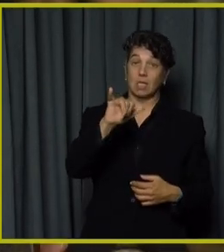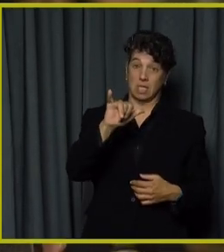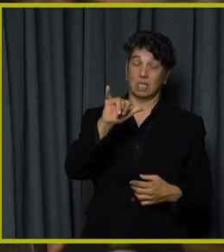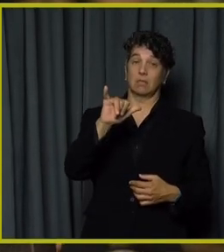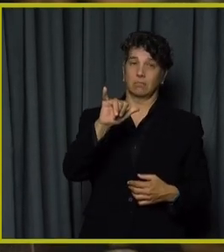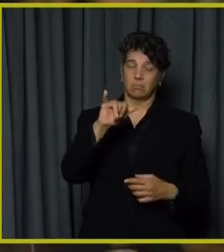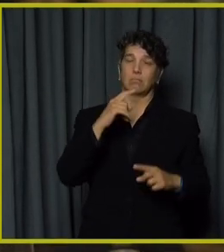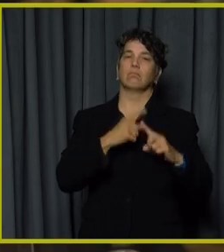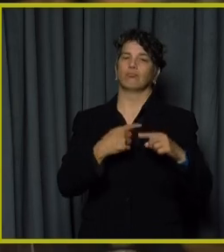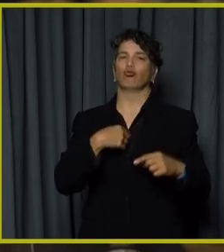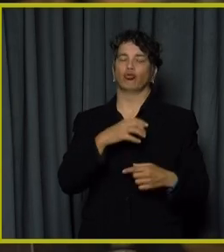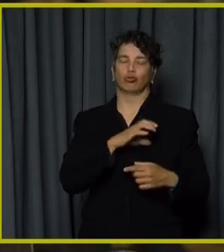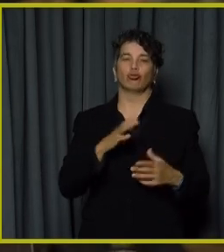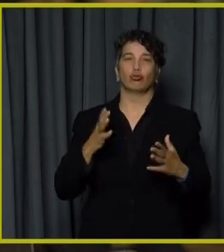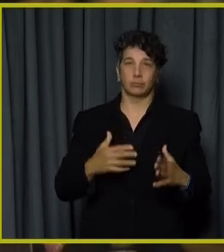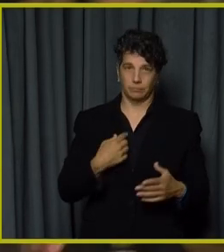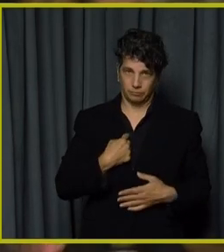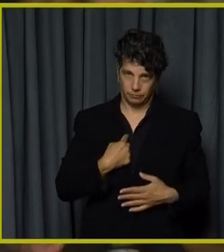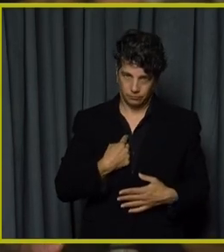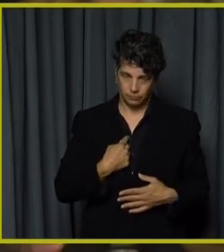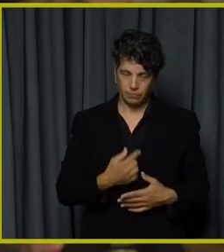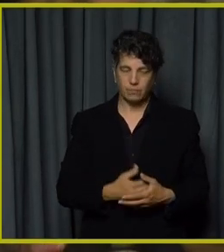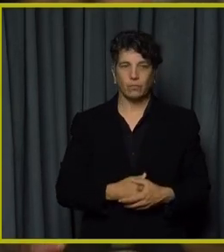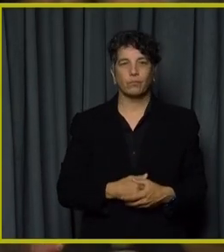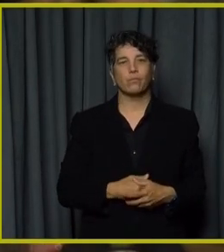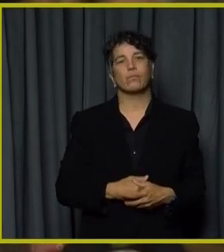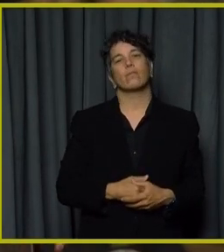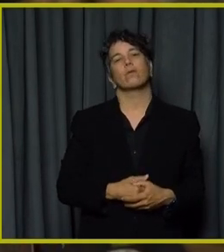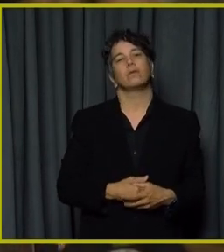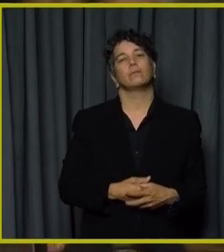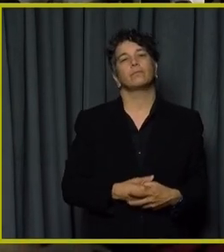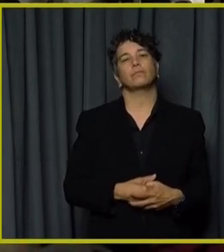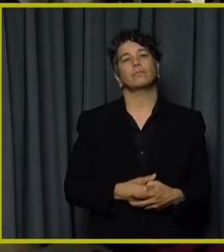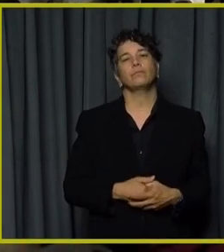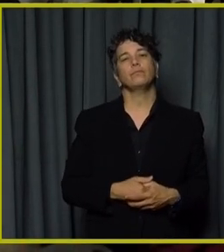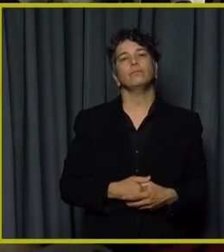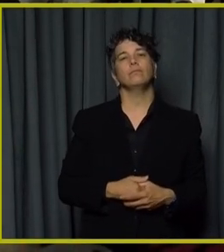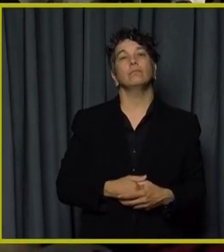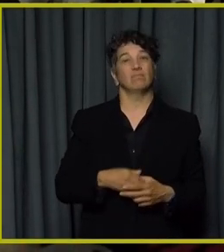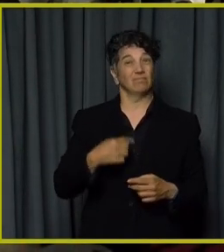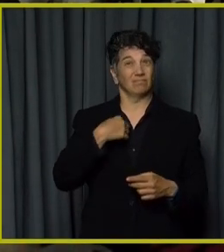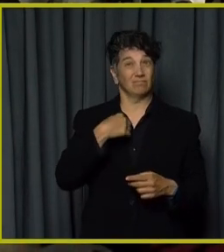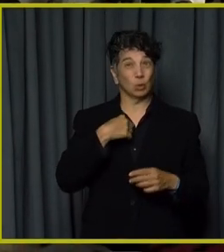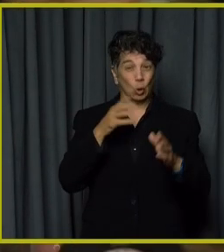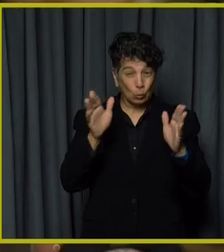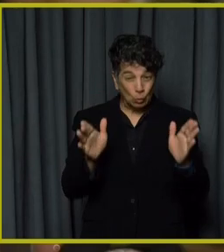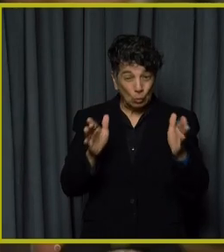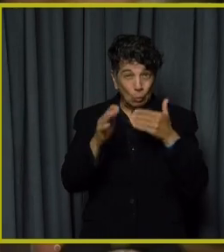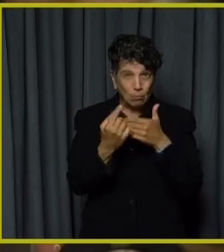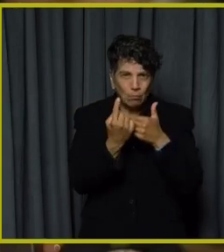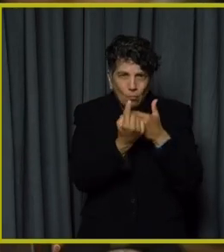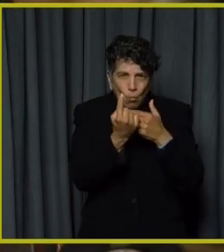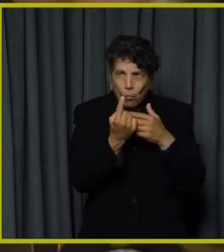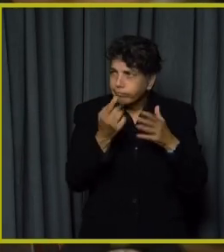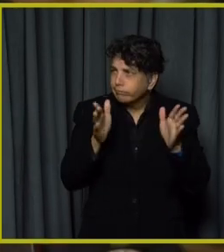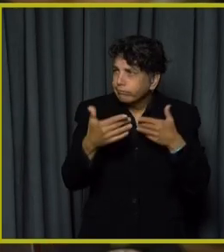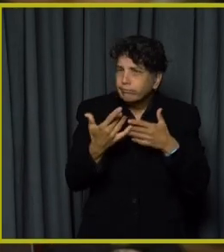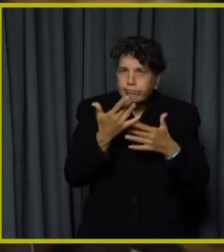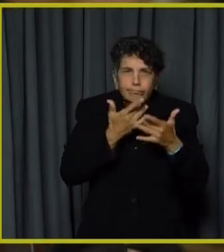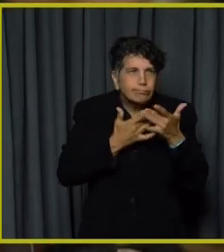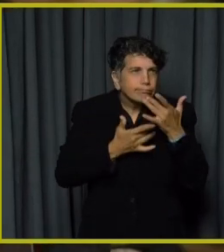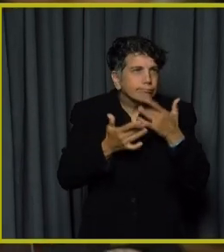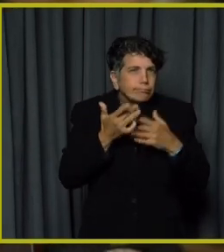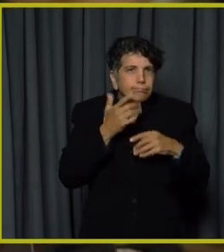Tenderloin. I actually live in a single-room occupancy room, that's SRO. I was sick and